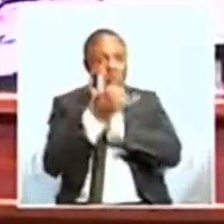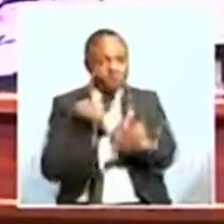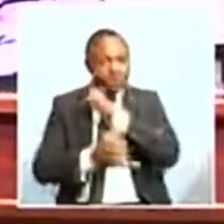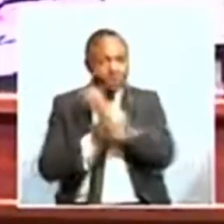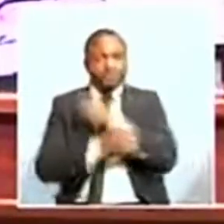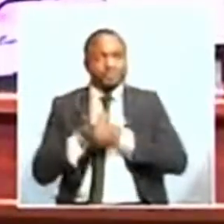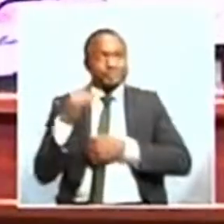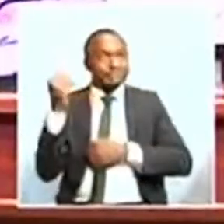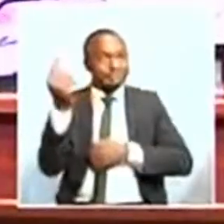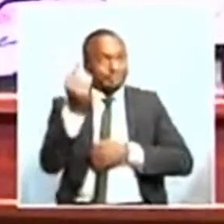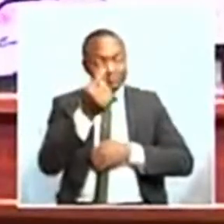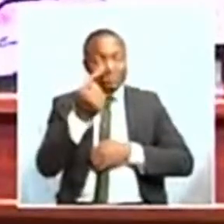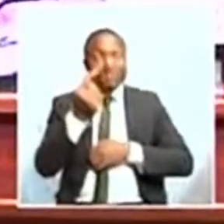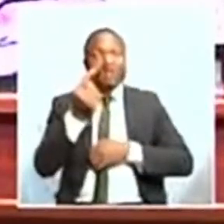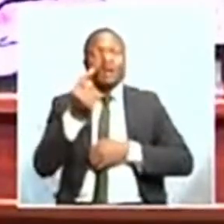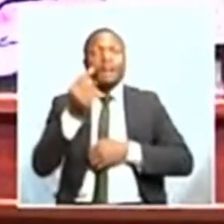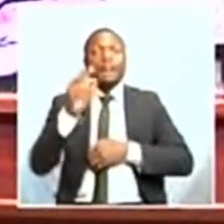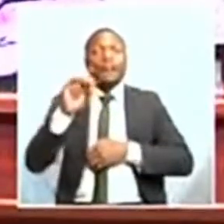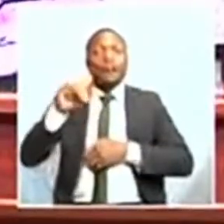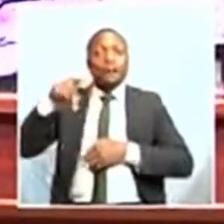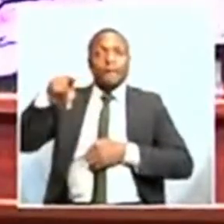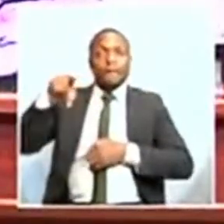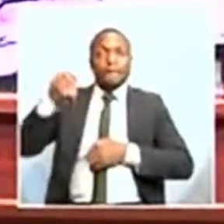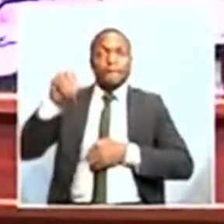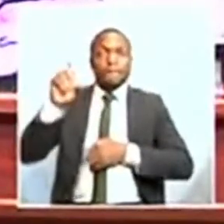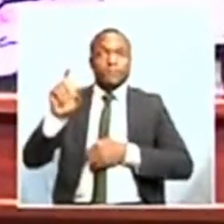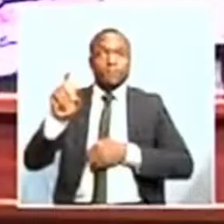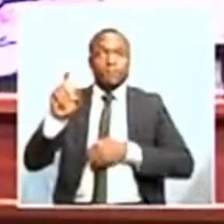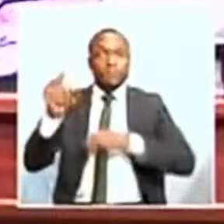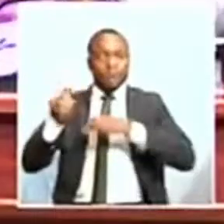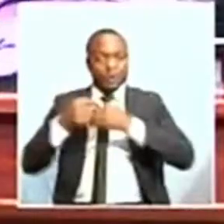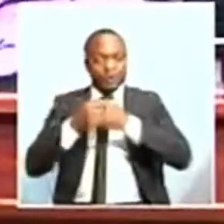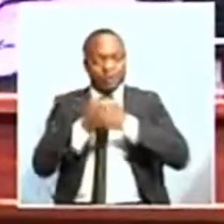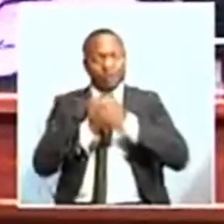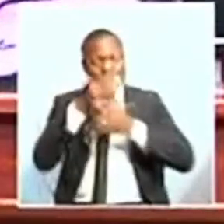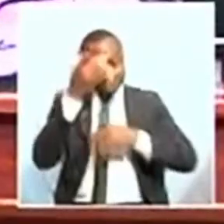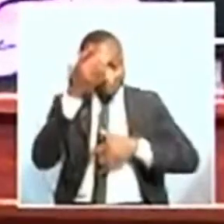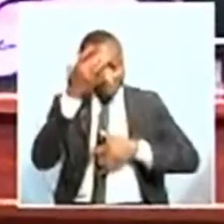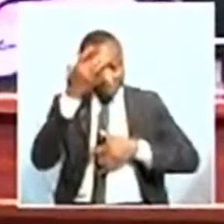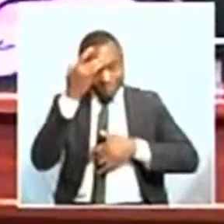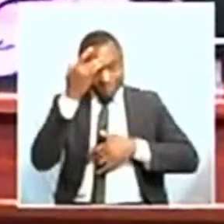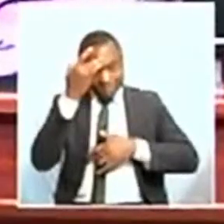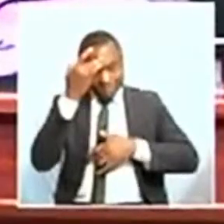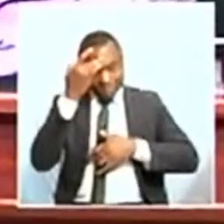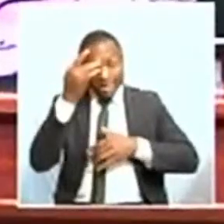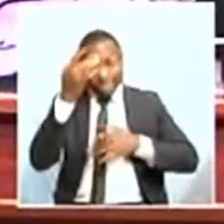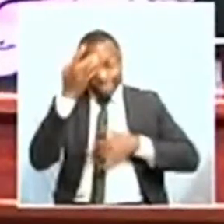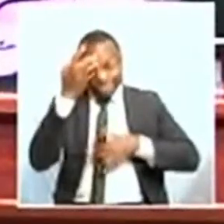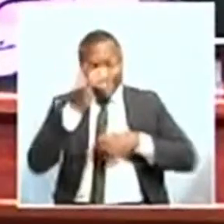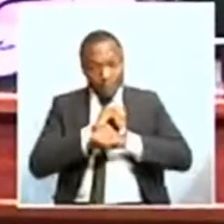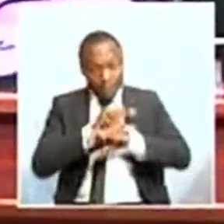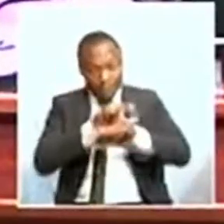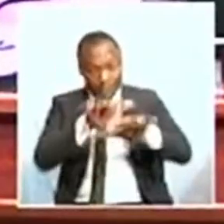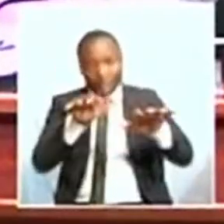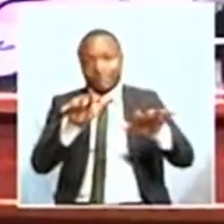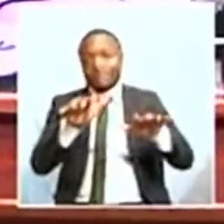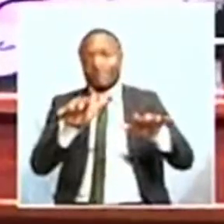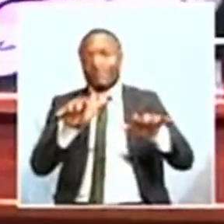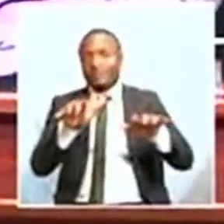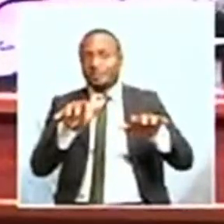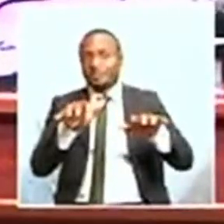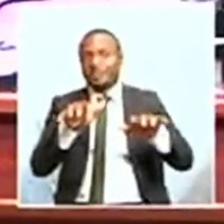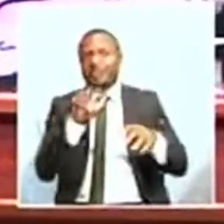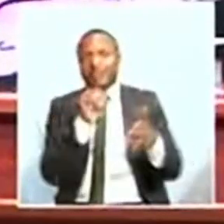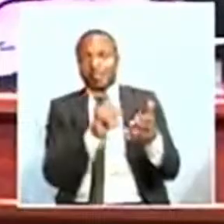whole. The mpox situation in the country. Disease outbreaks of pandemic and epidemic